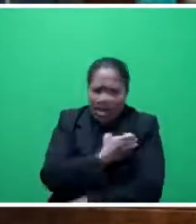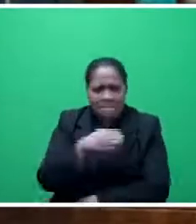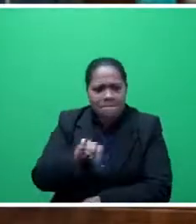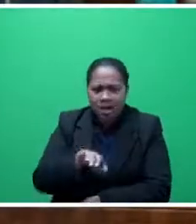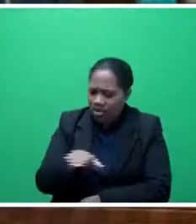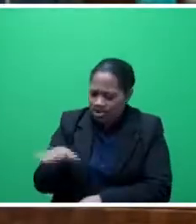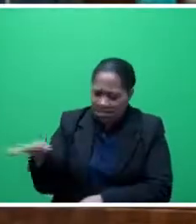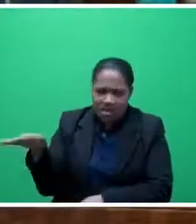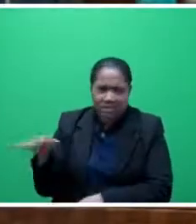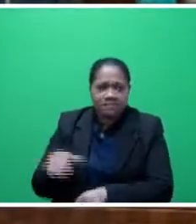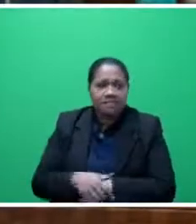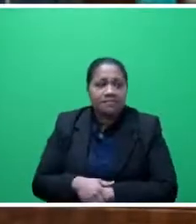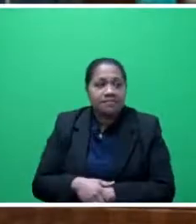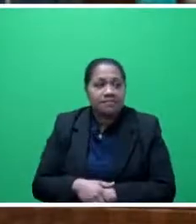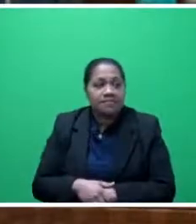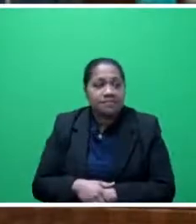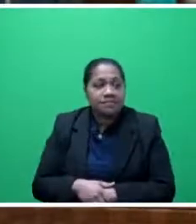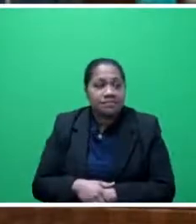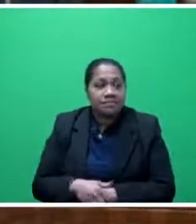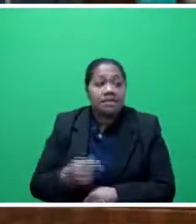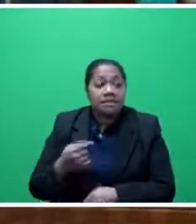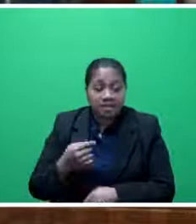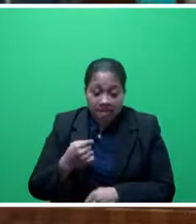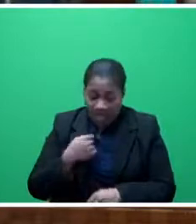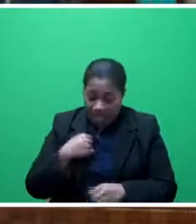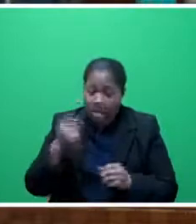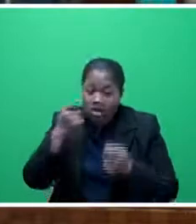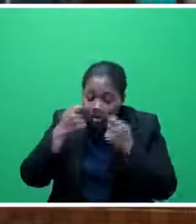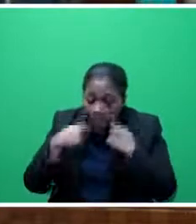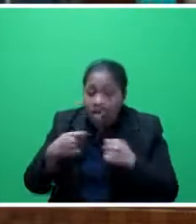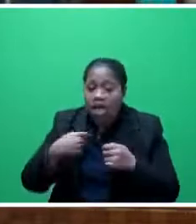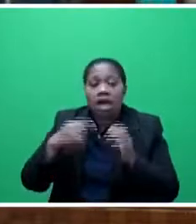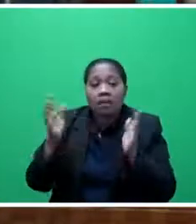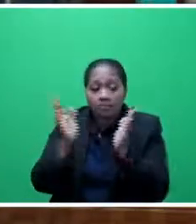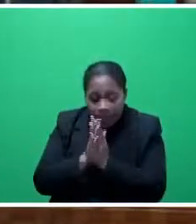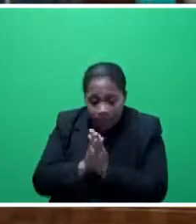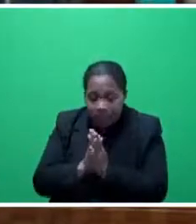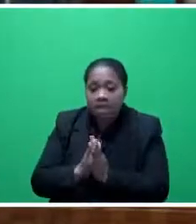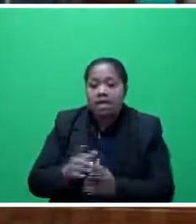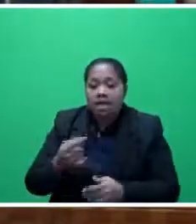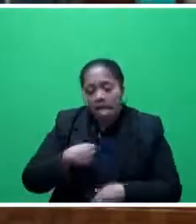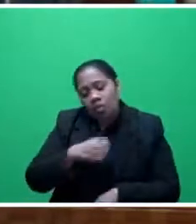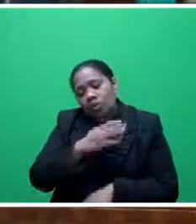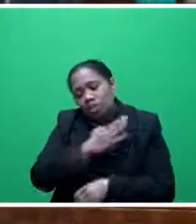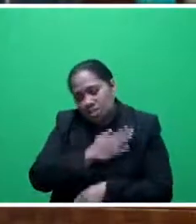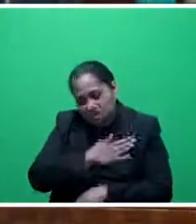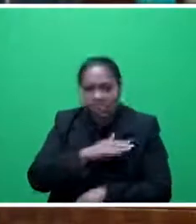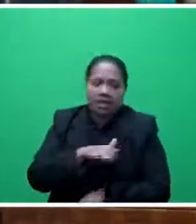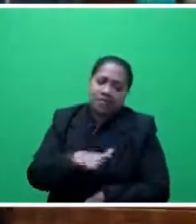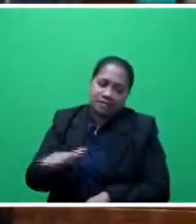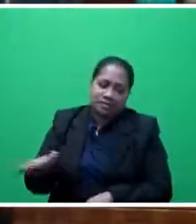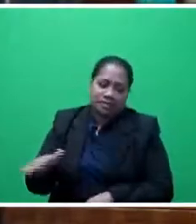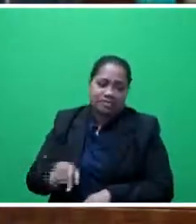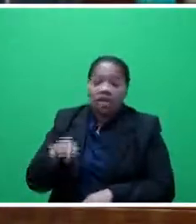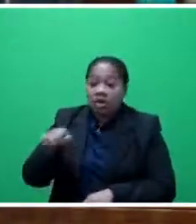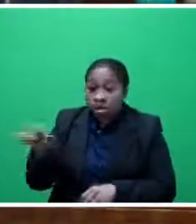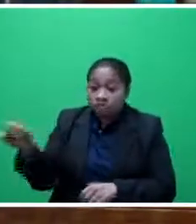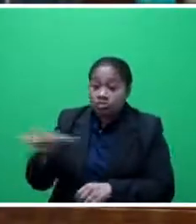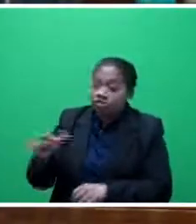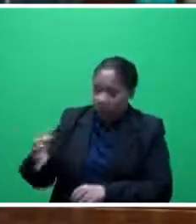the 2.7, I will pray to. I cry, I pray, and I will sympathize for you. Well, if they should have asked